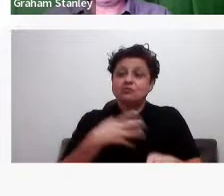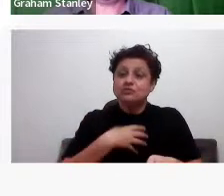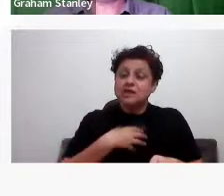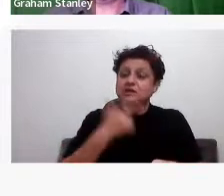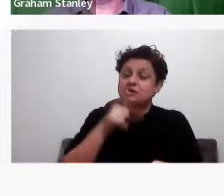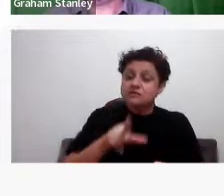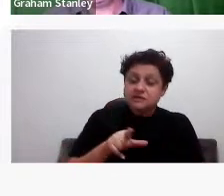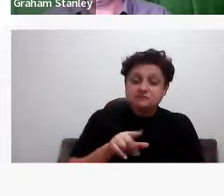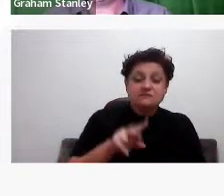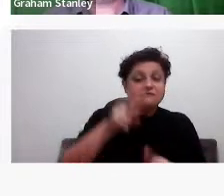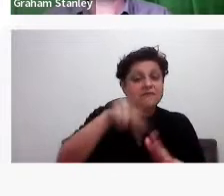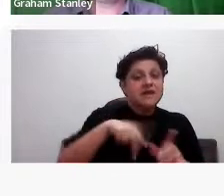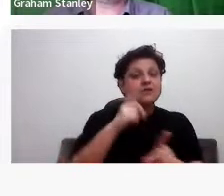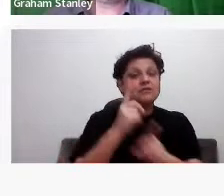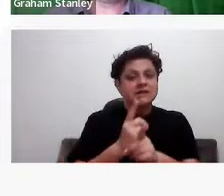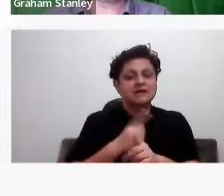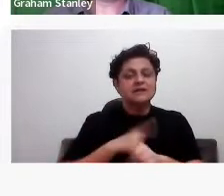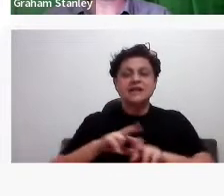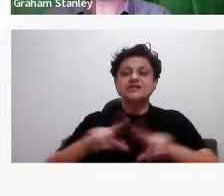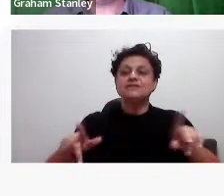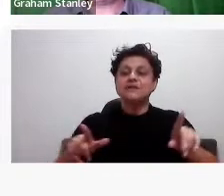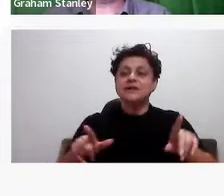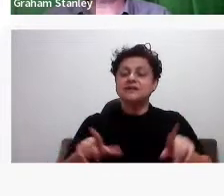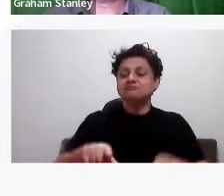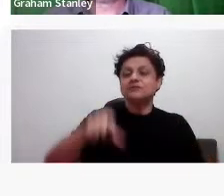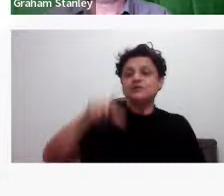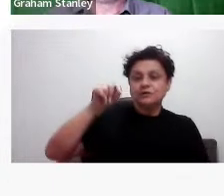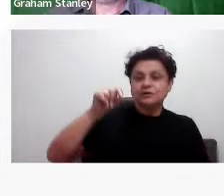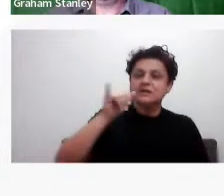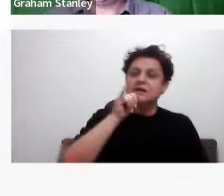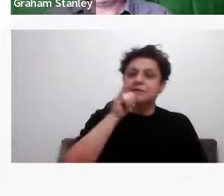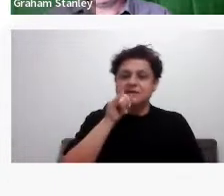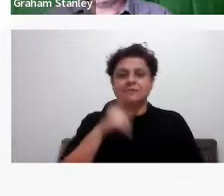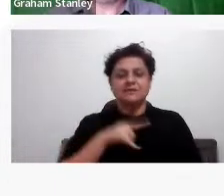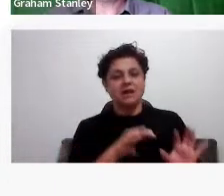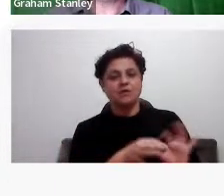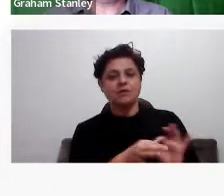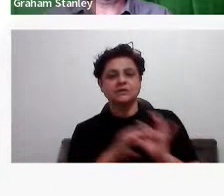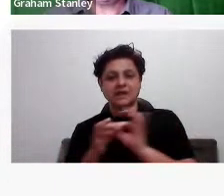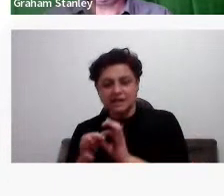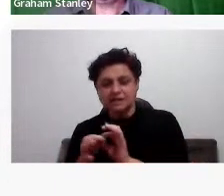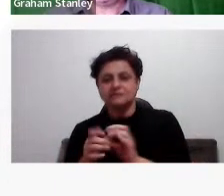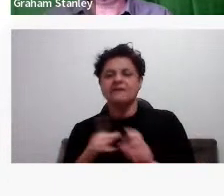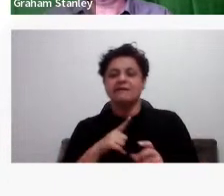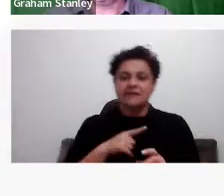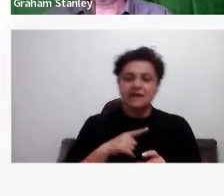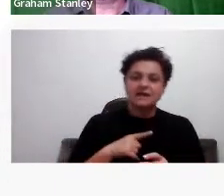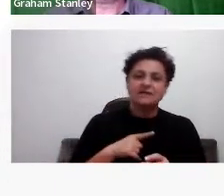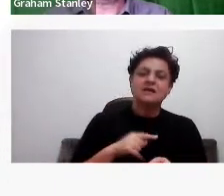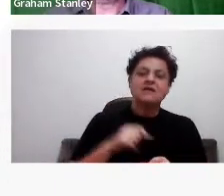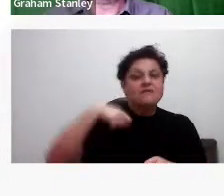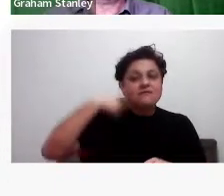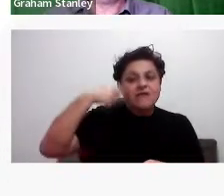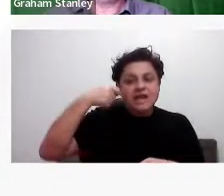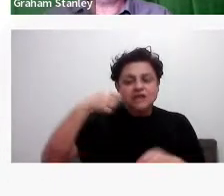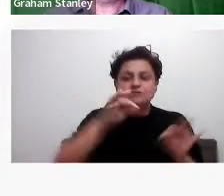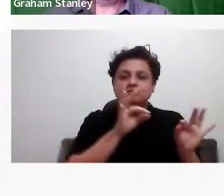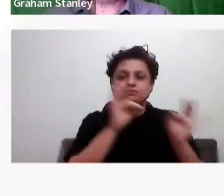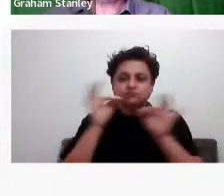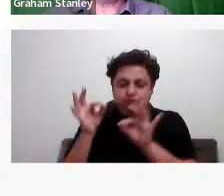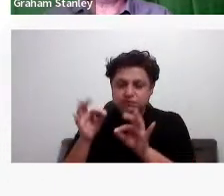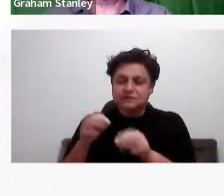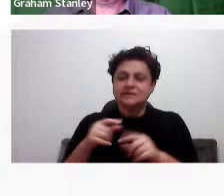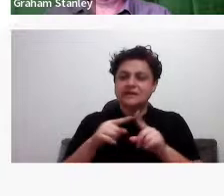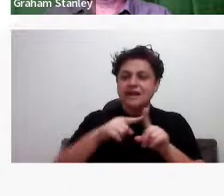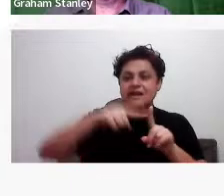slides with text, links to video clips, audio recordings, and graphics, learners can choose how they learn. And the first